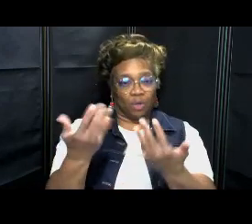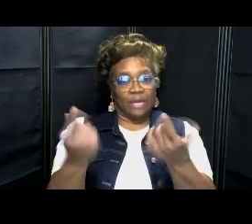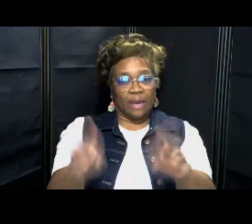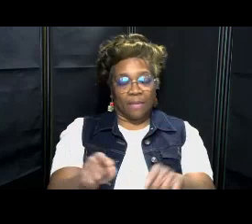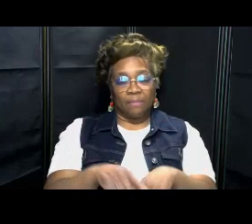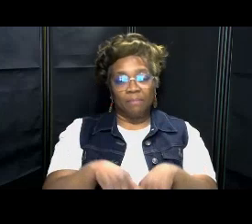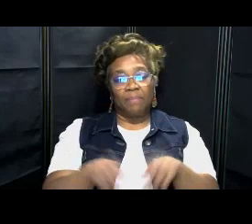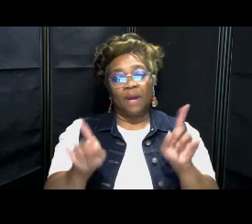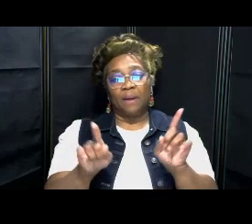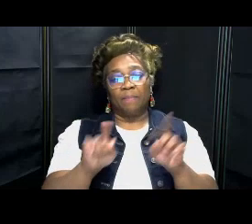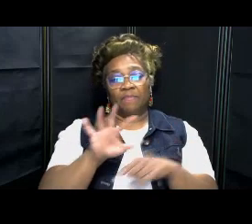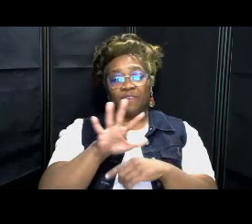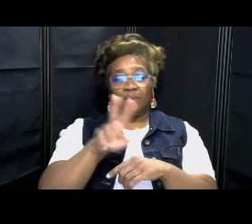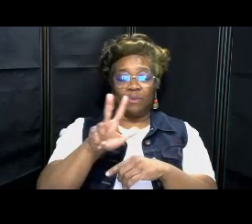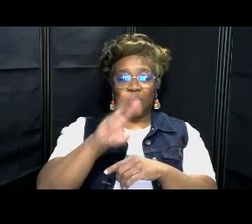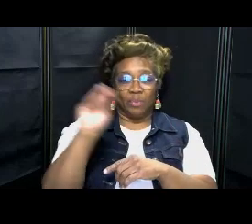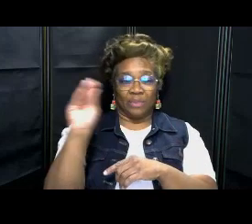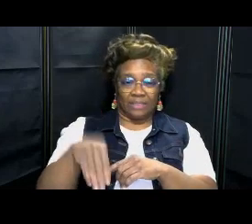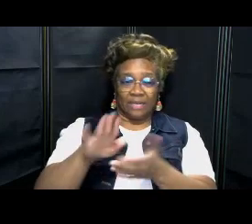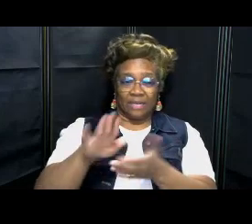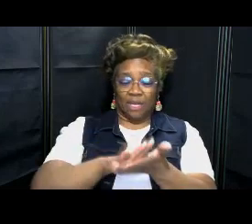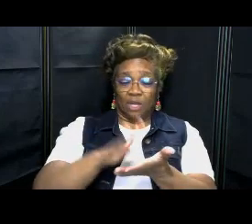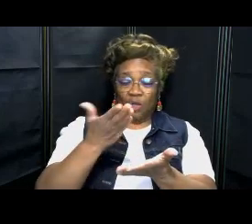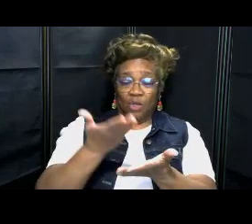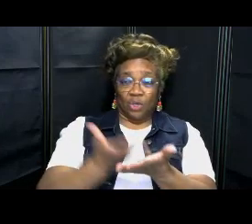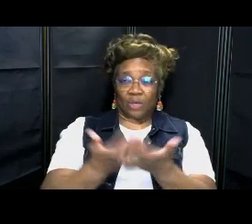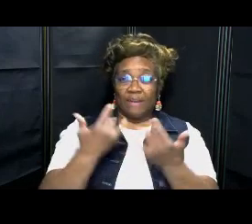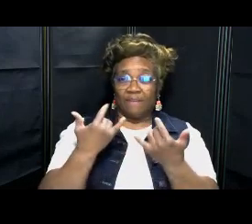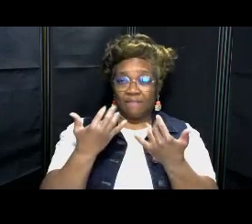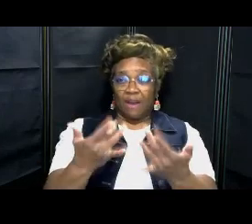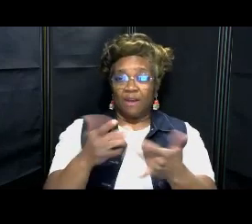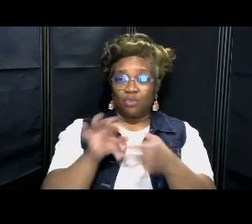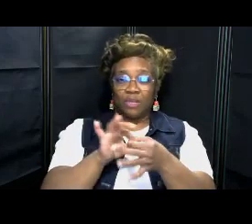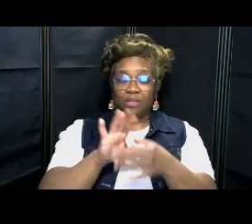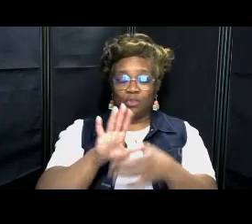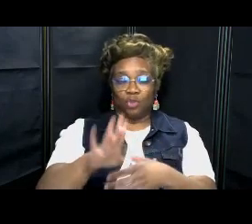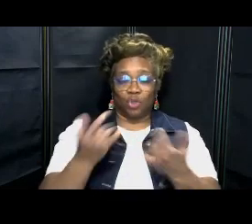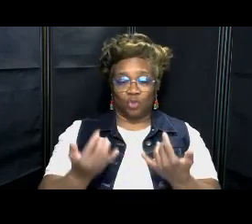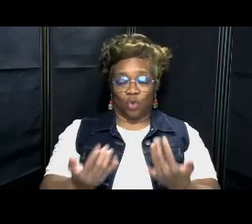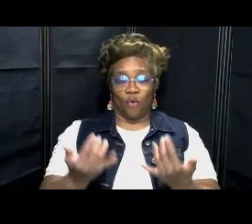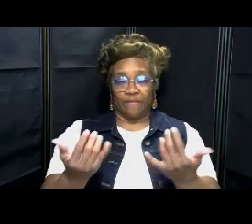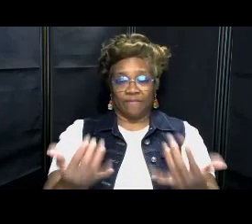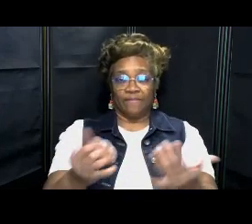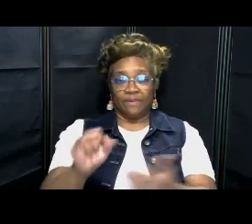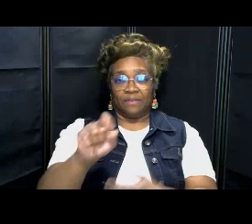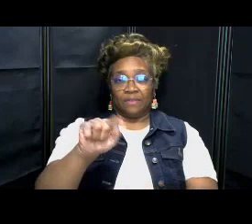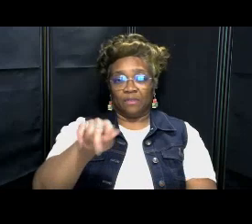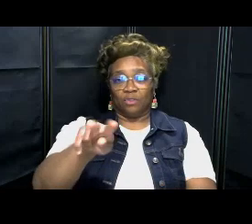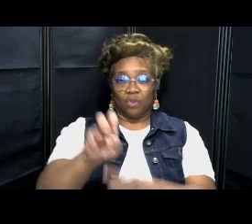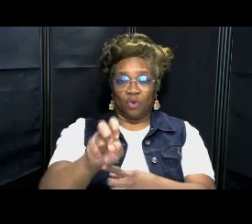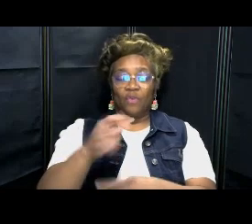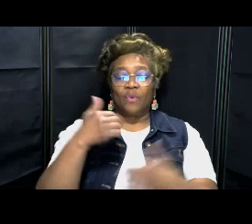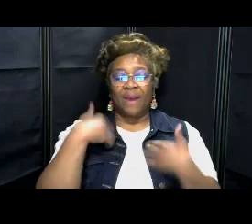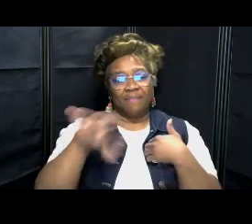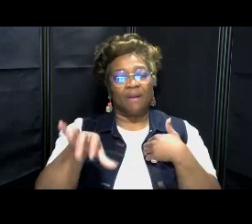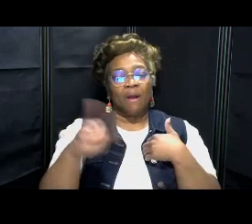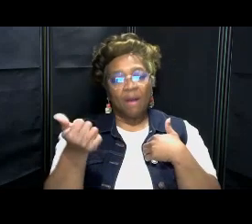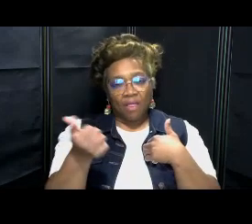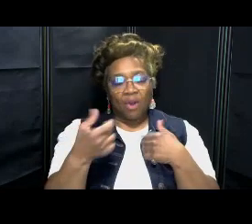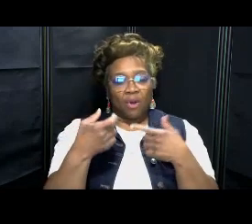However, 53% of those cooking fires are actually related to your stove. But you've got your toaster ovens, hot plates, and other